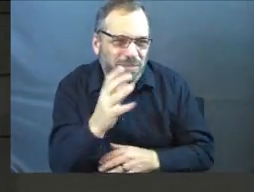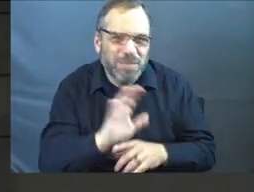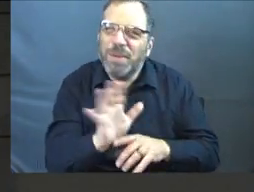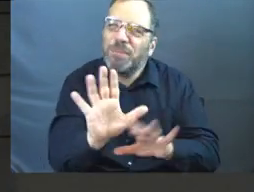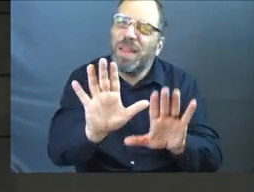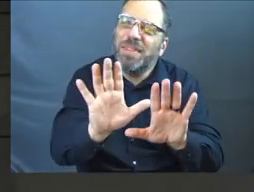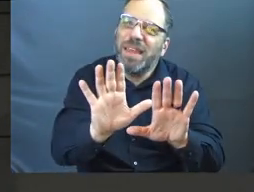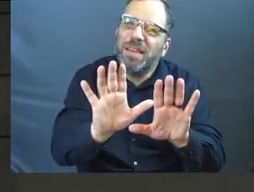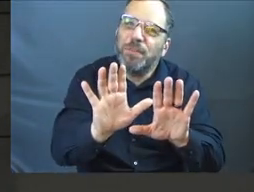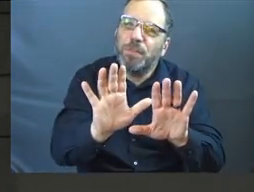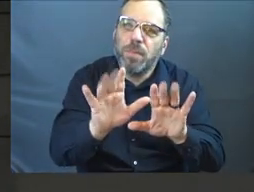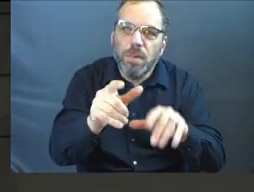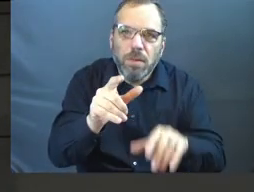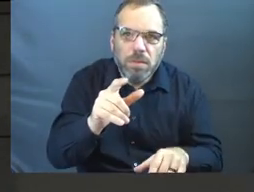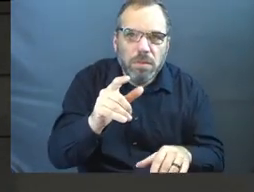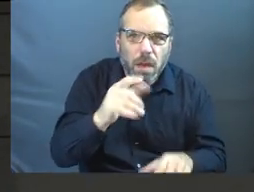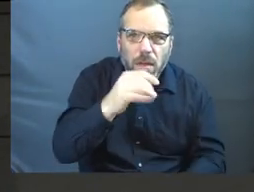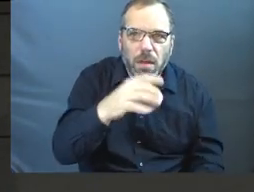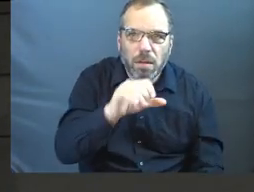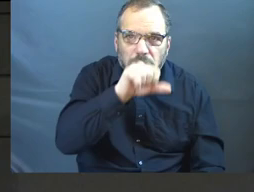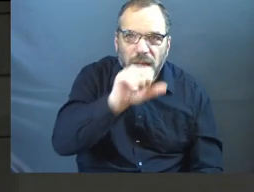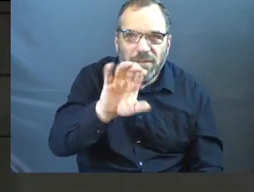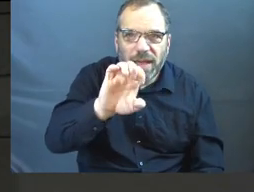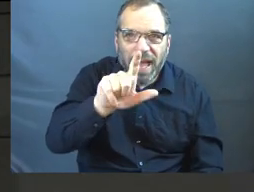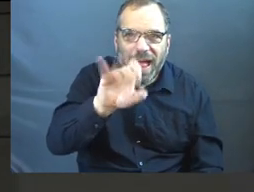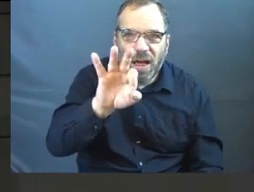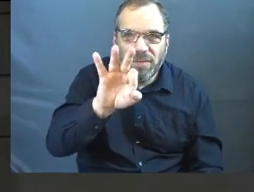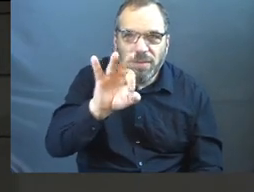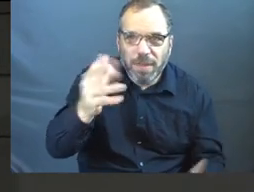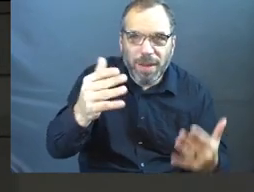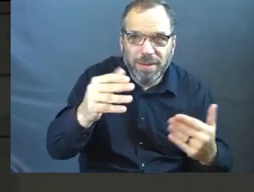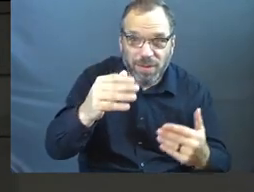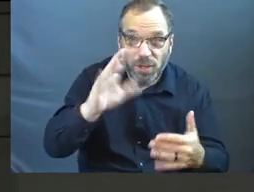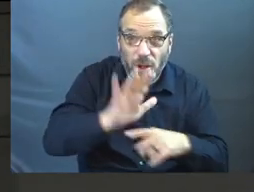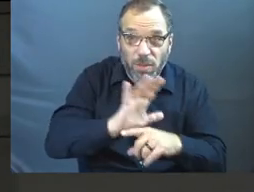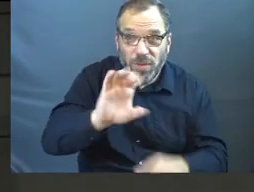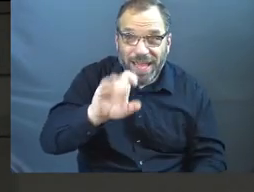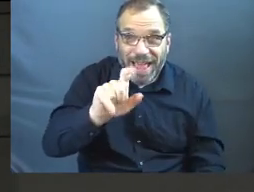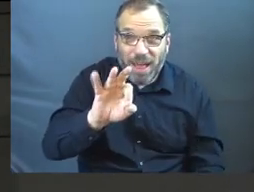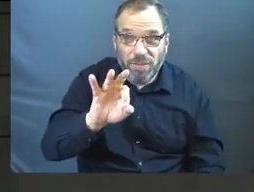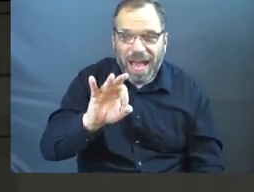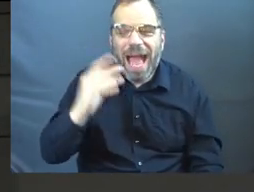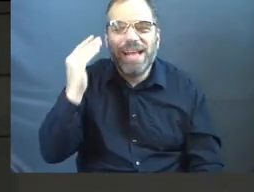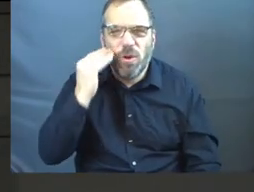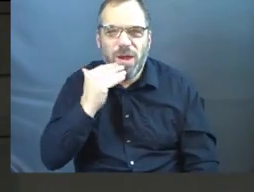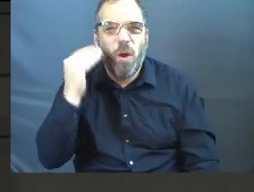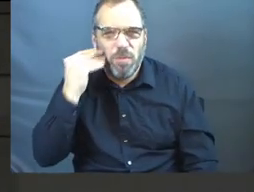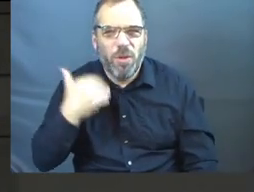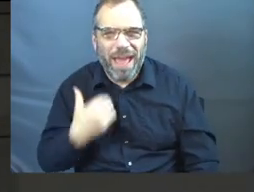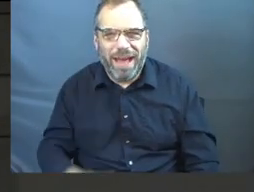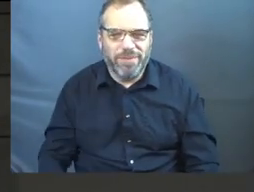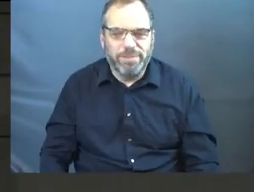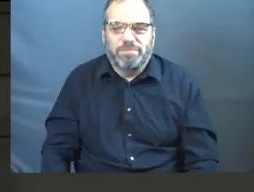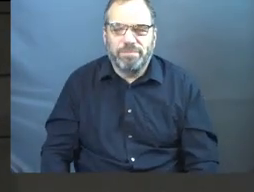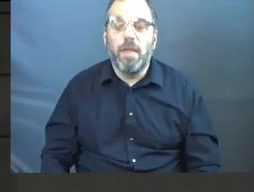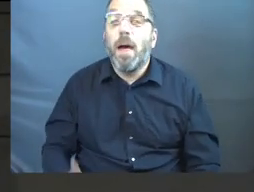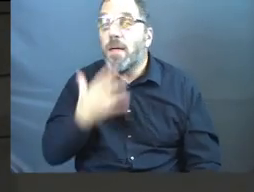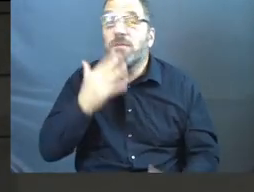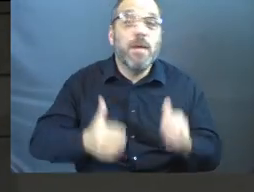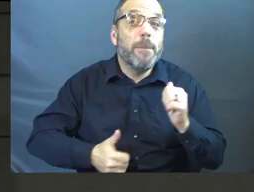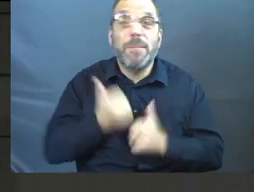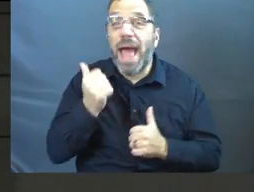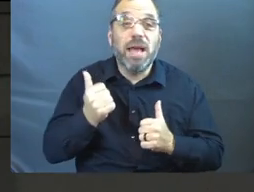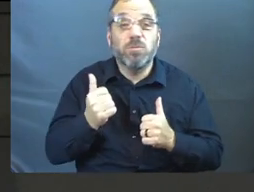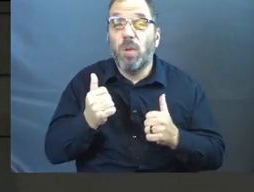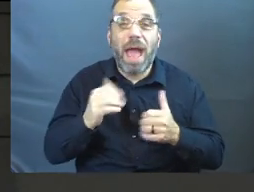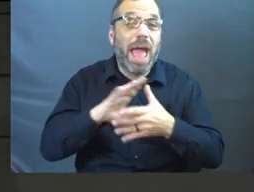think about that for a second. Anybody here a fan of the movie Elf? Come on, let's go. Some of you guys got the outfit at home. I can already tell. The best way